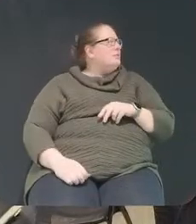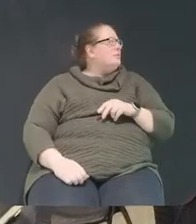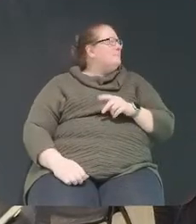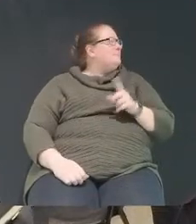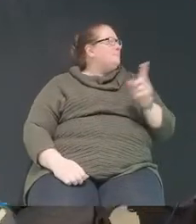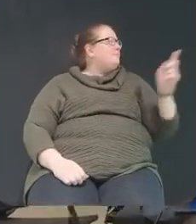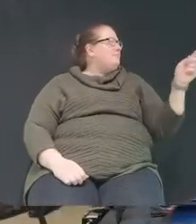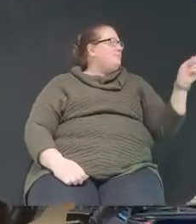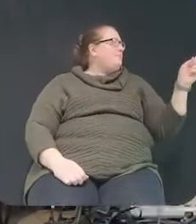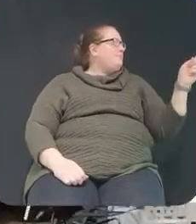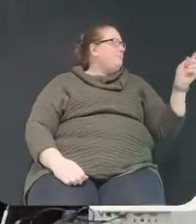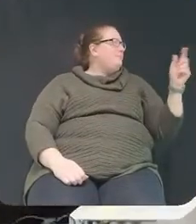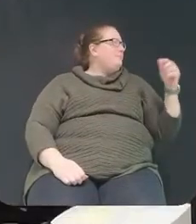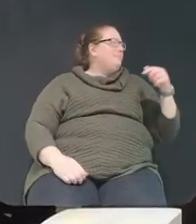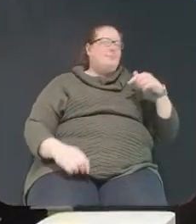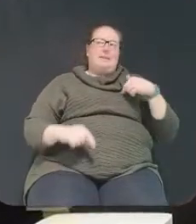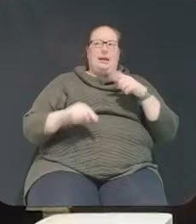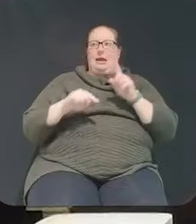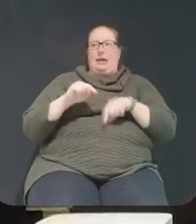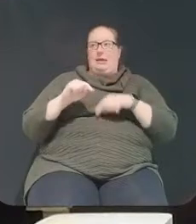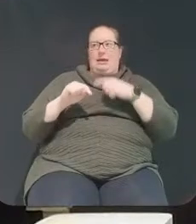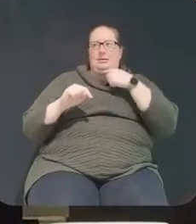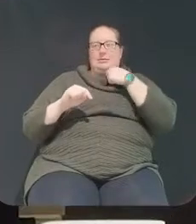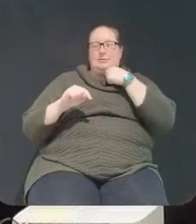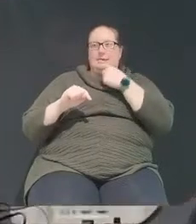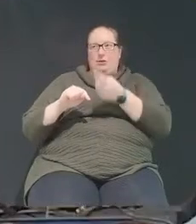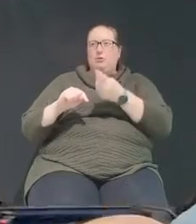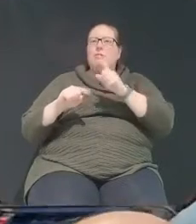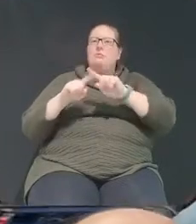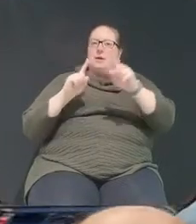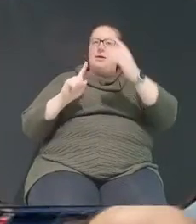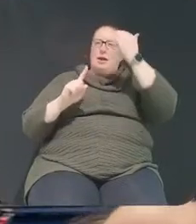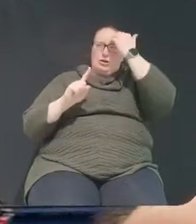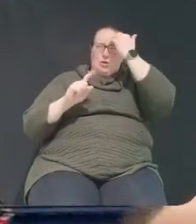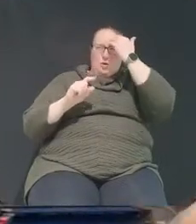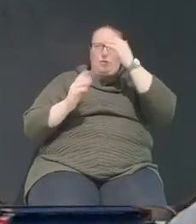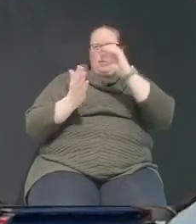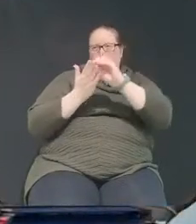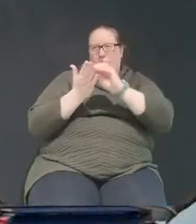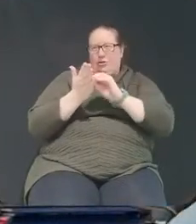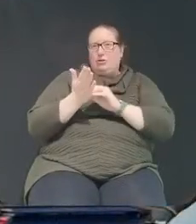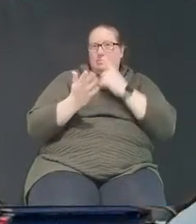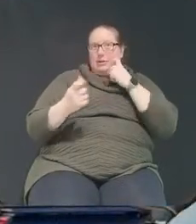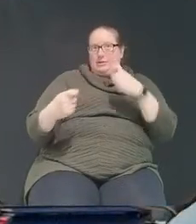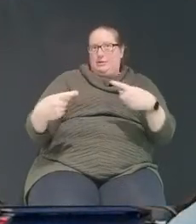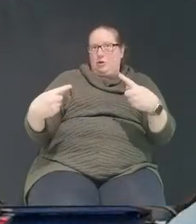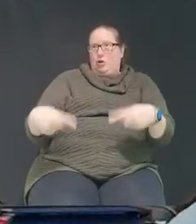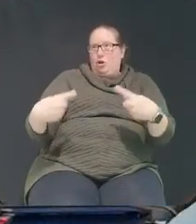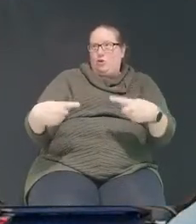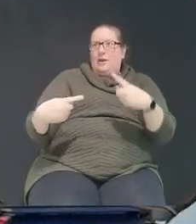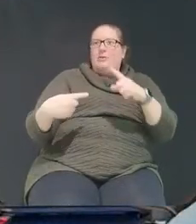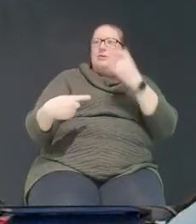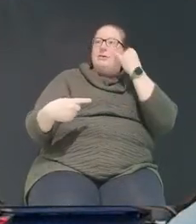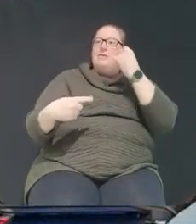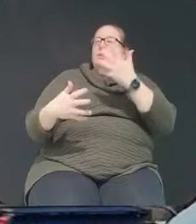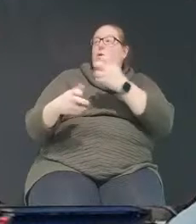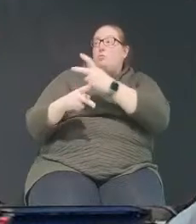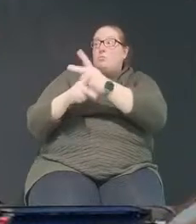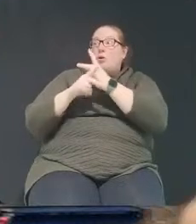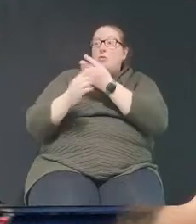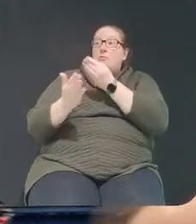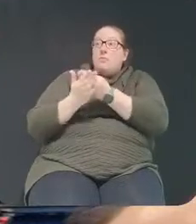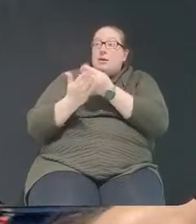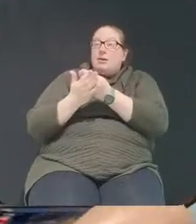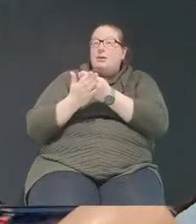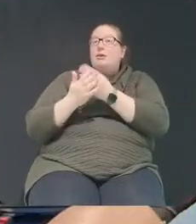I won't be able to tell you, but I know there is records about it because they were arguing about where they wanted to borrow money that was supposed to be